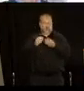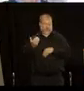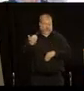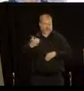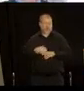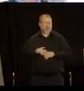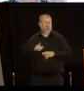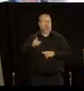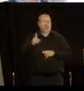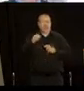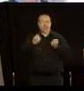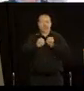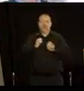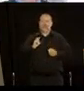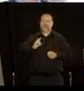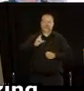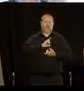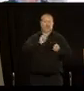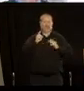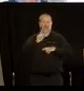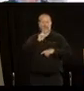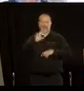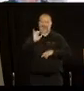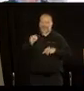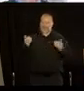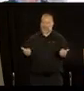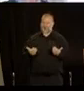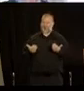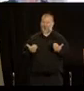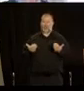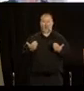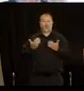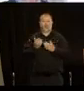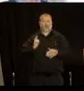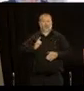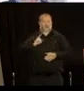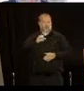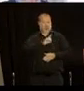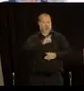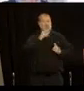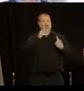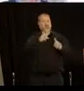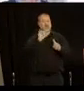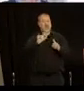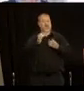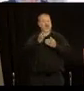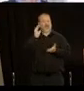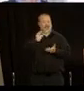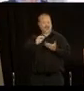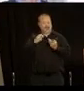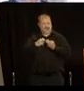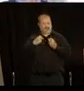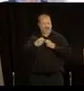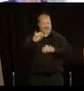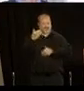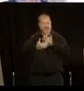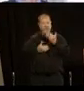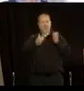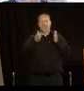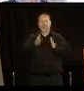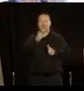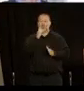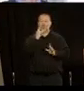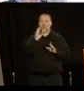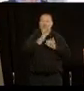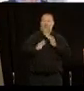all for championing legislation that does just this. The new legislation aims to demystify the process for when an individual lifts